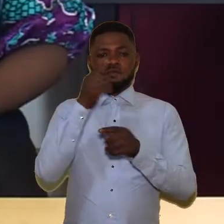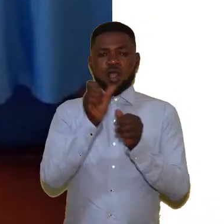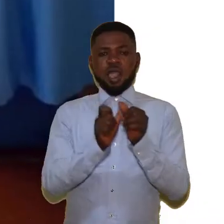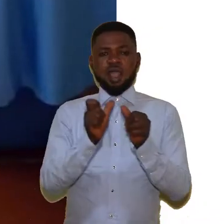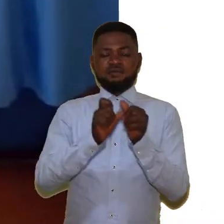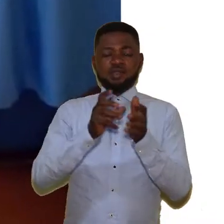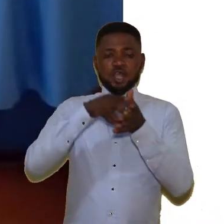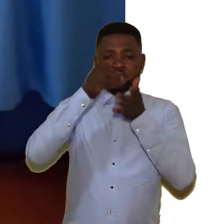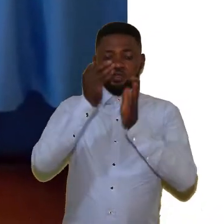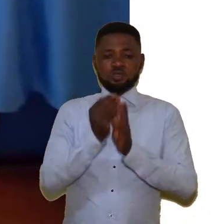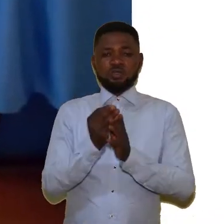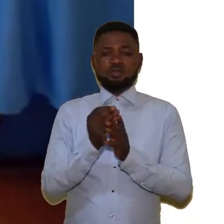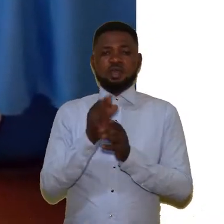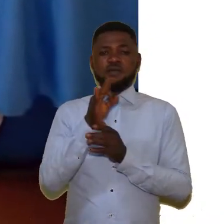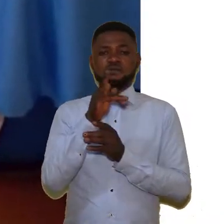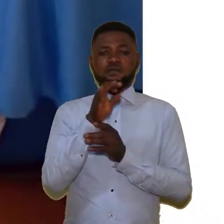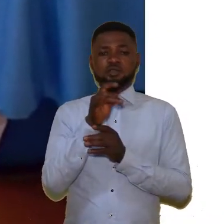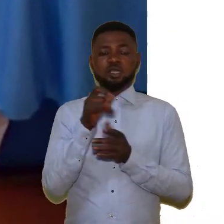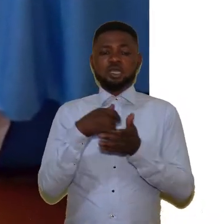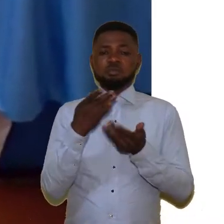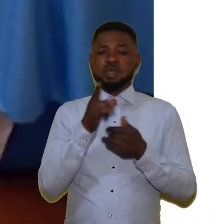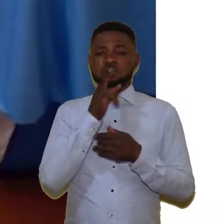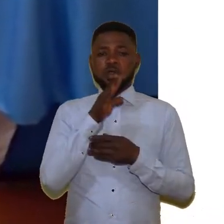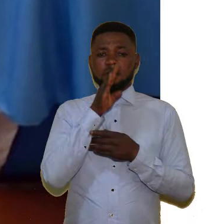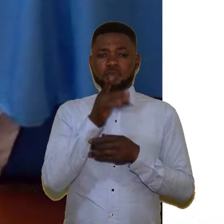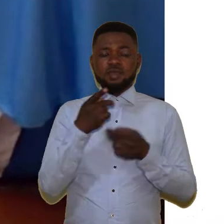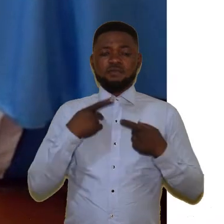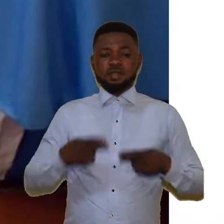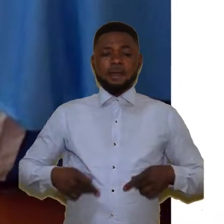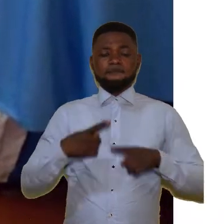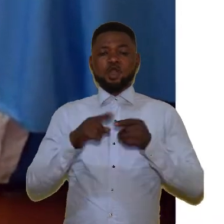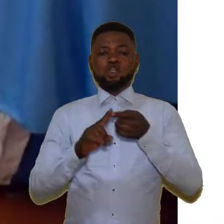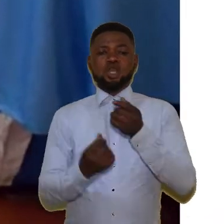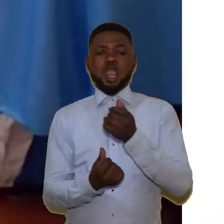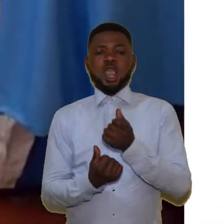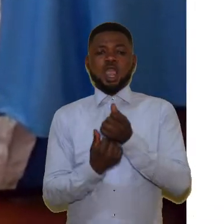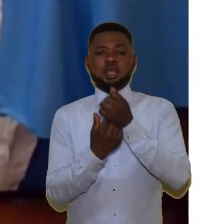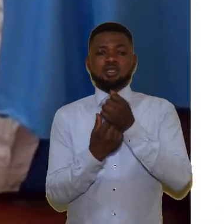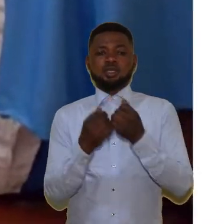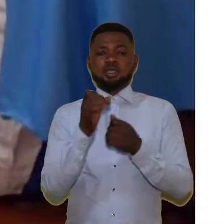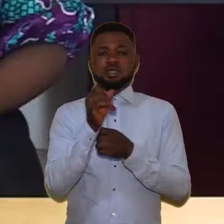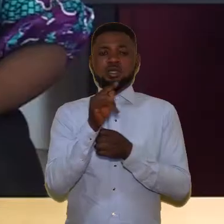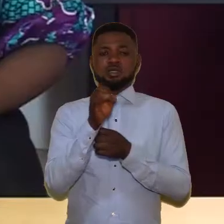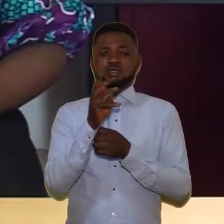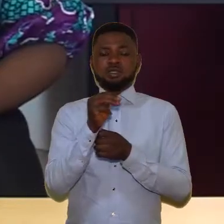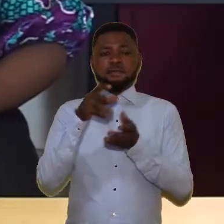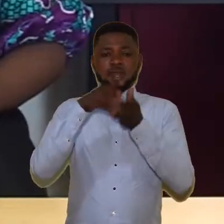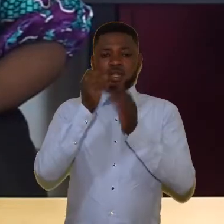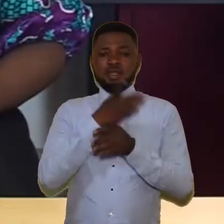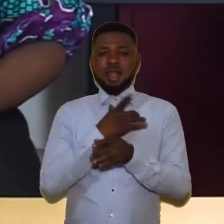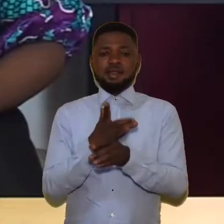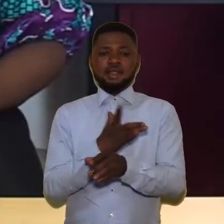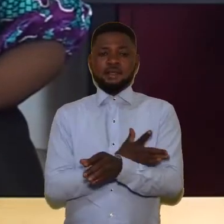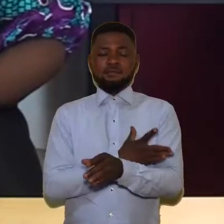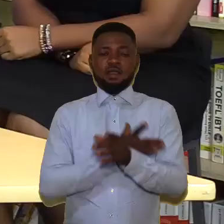student. Virtual laboratory, it might not be physical, but to aid STEM learning and